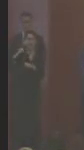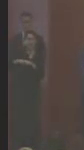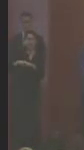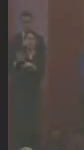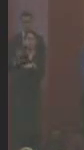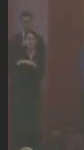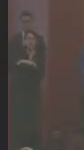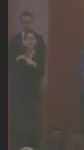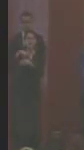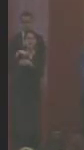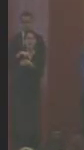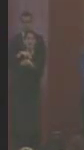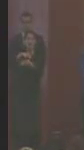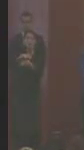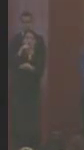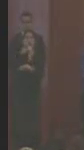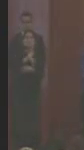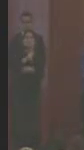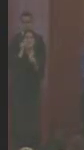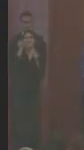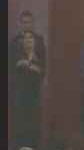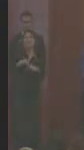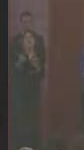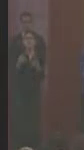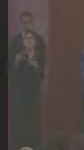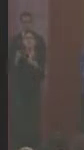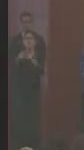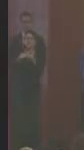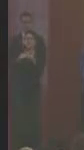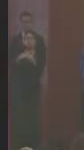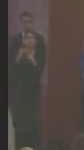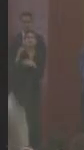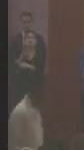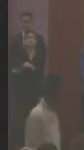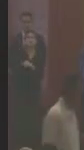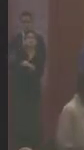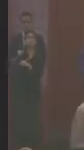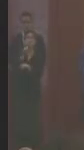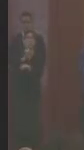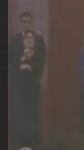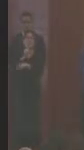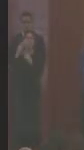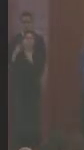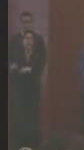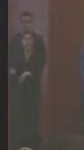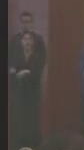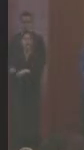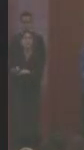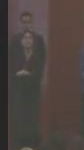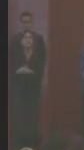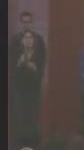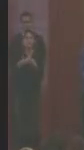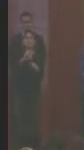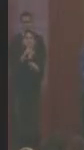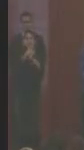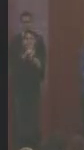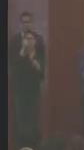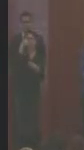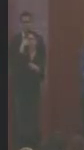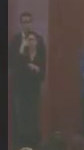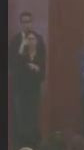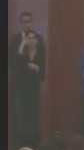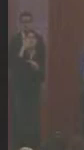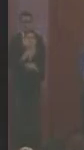framework to consolidate the management, the risk management sector, including the private sector, to